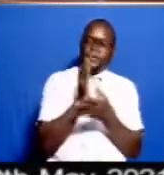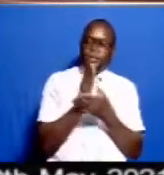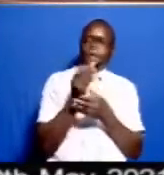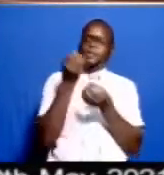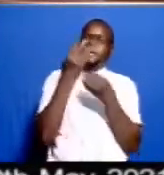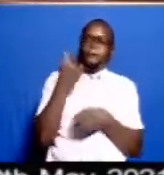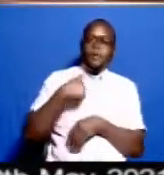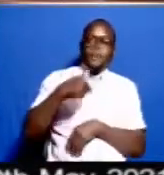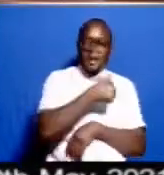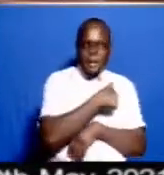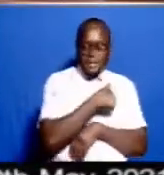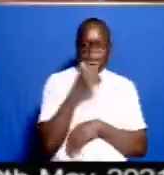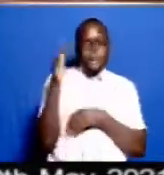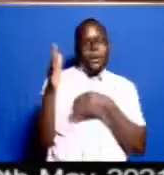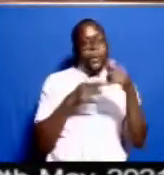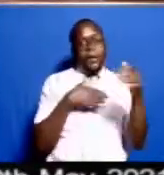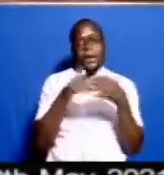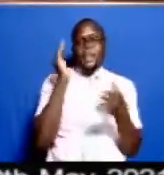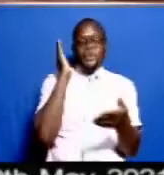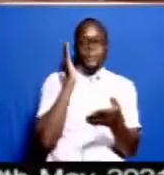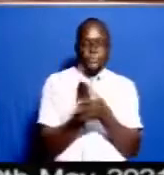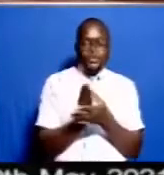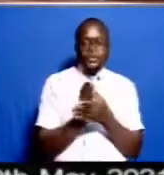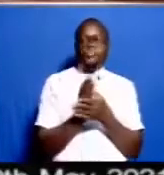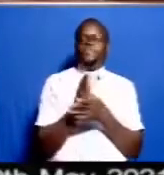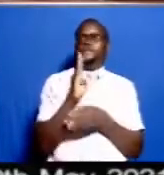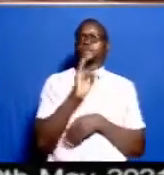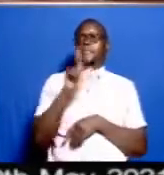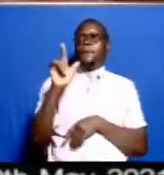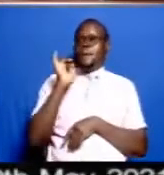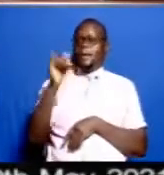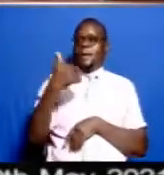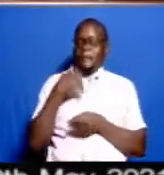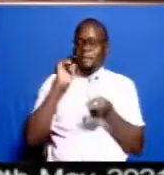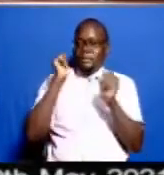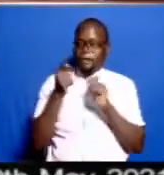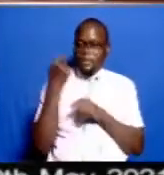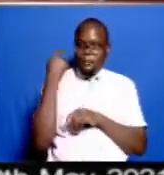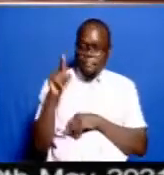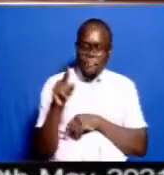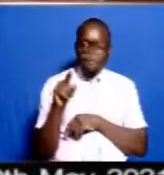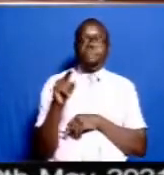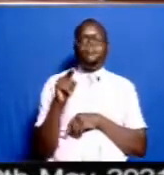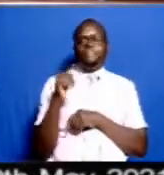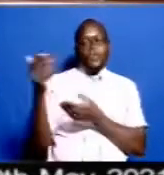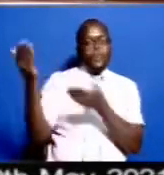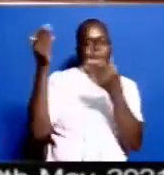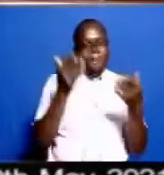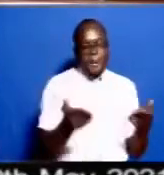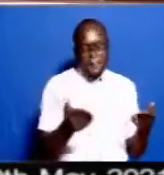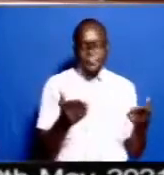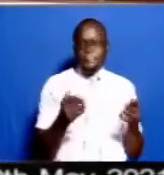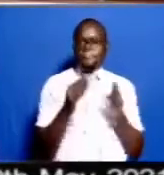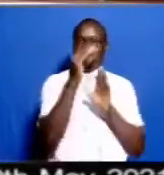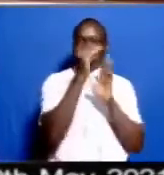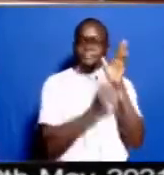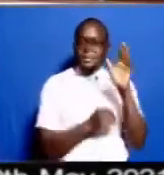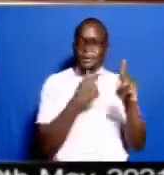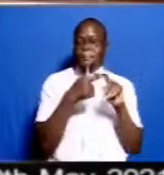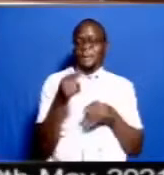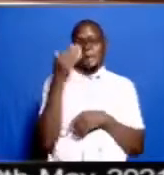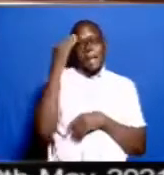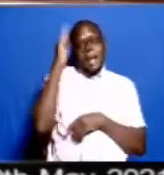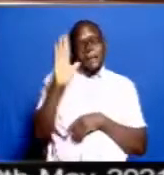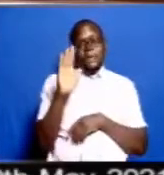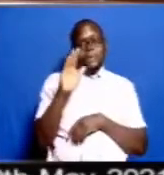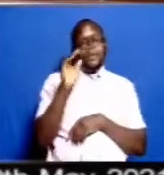know whether indeed the bill that I have amendments to is actually coming. It's listed, but I'm not sure it's